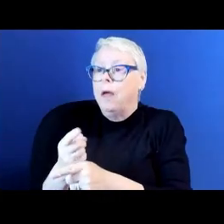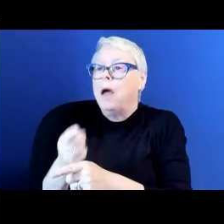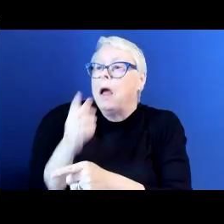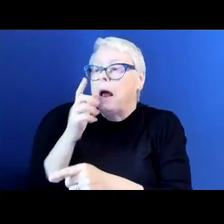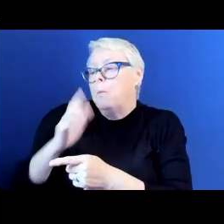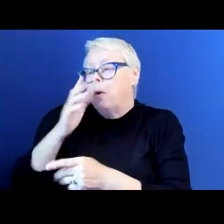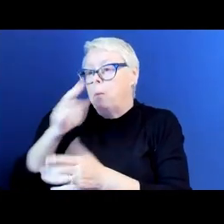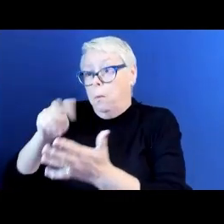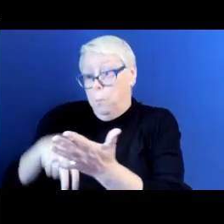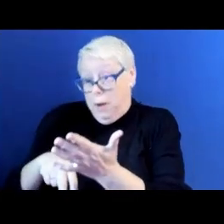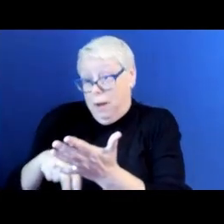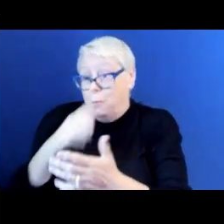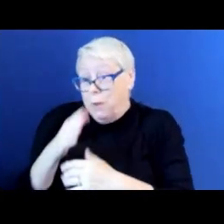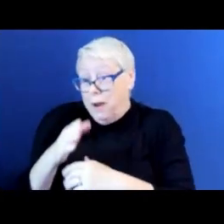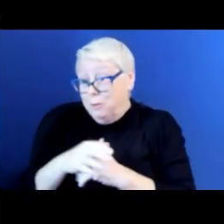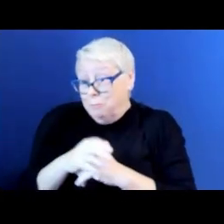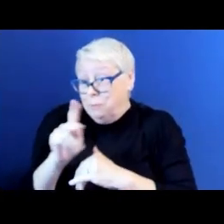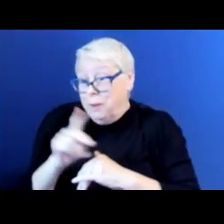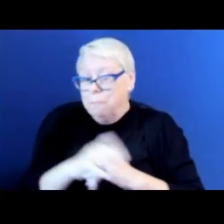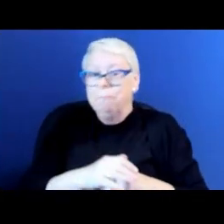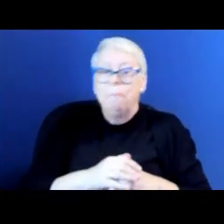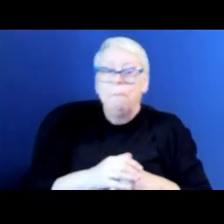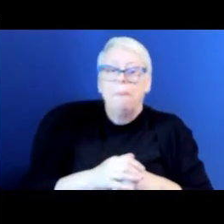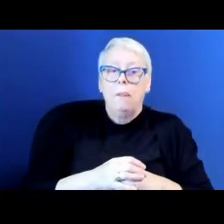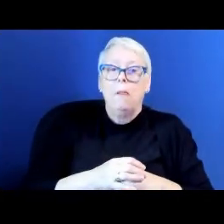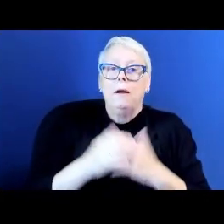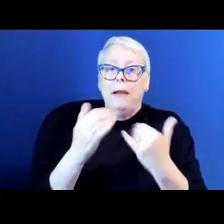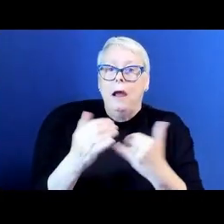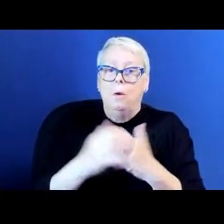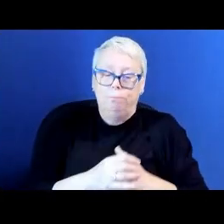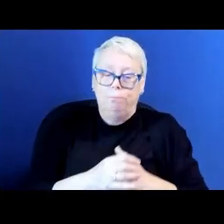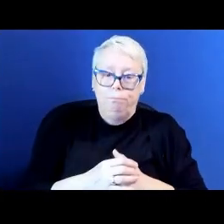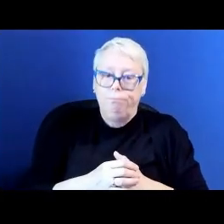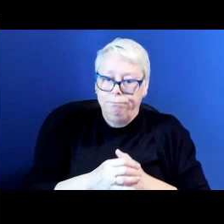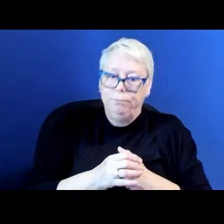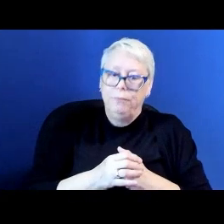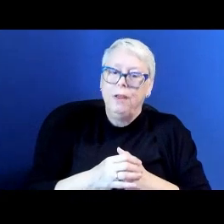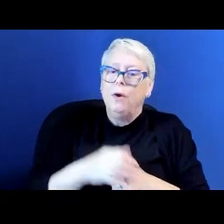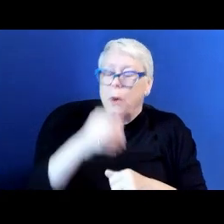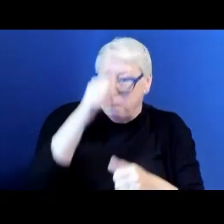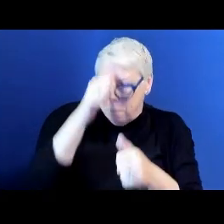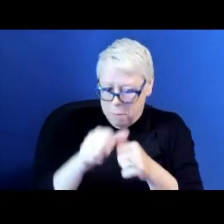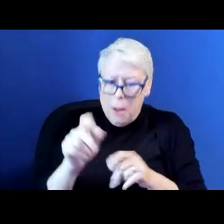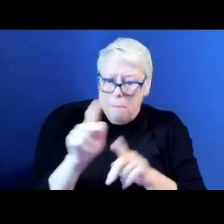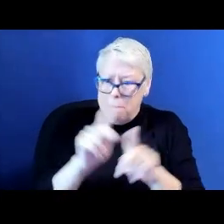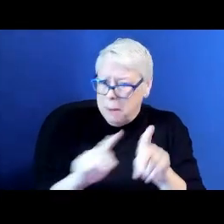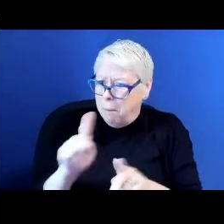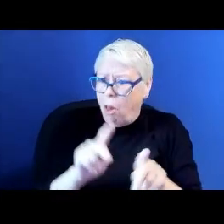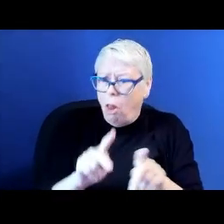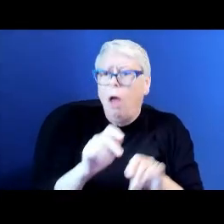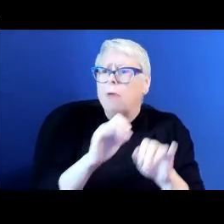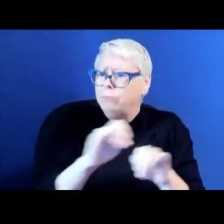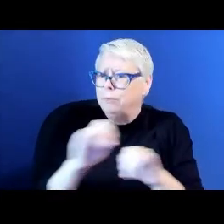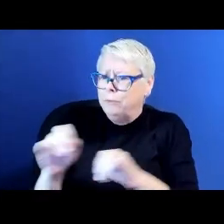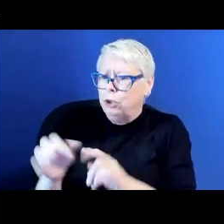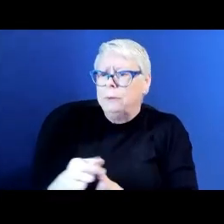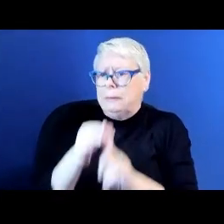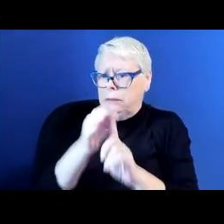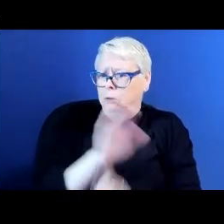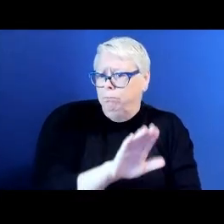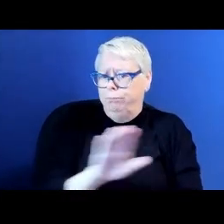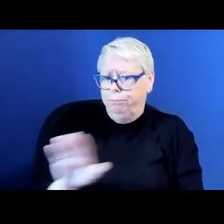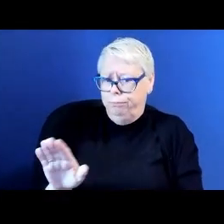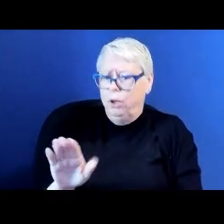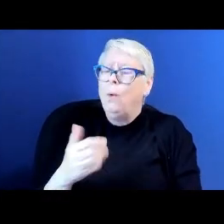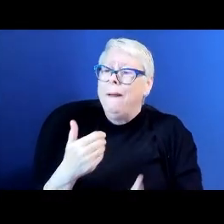While every situation and every individual is unique, there are three common conversation pathways to introduce